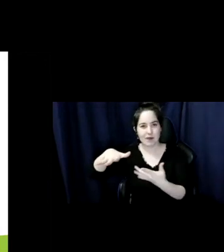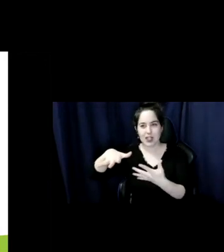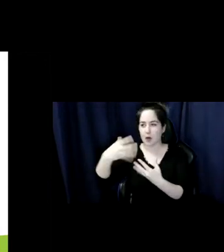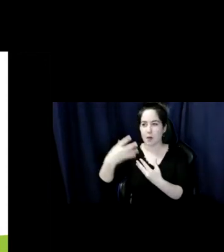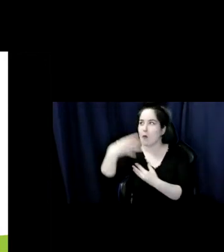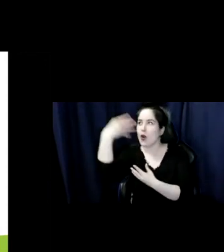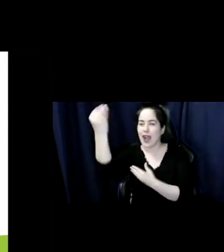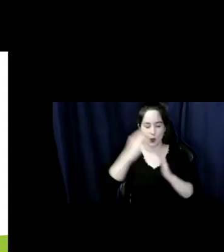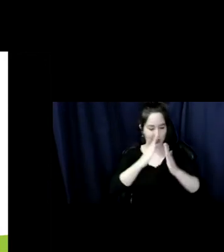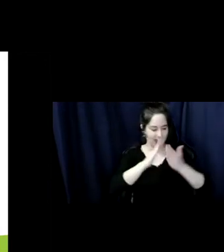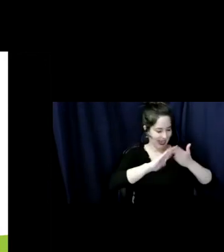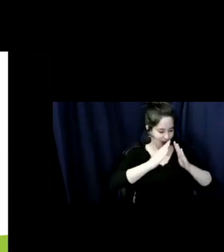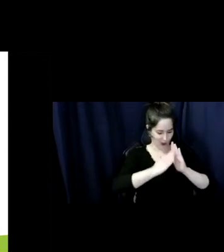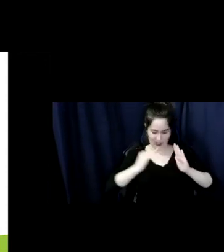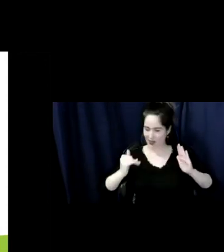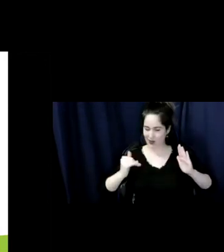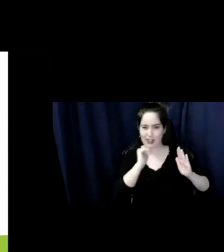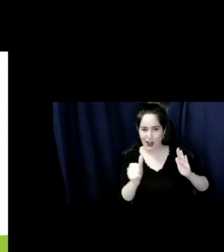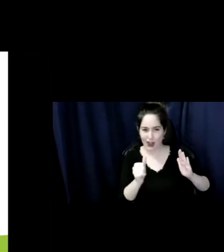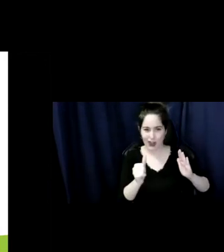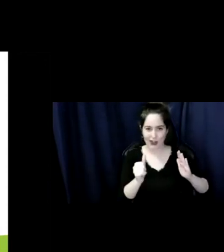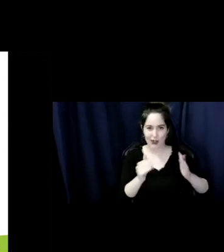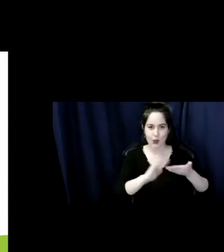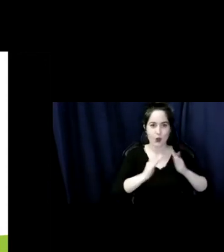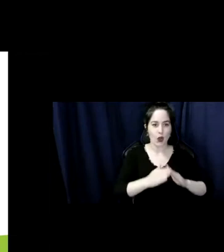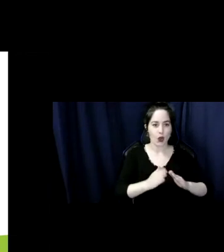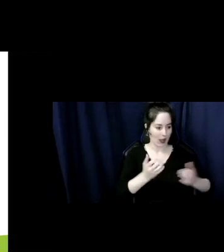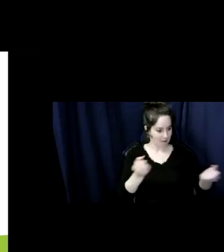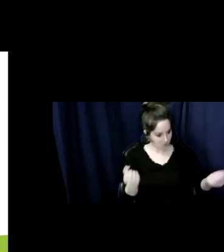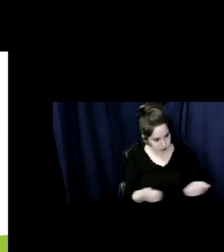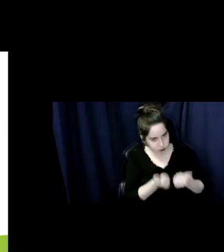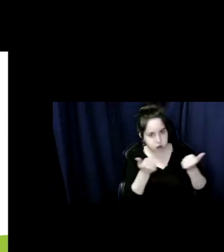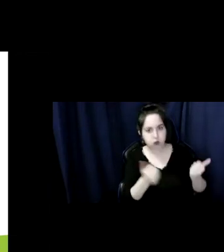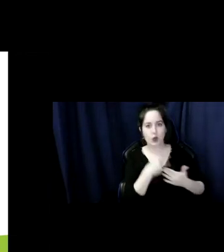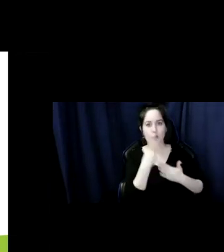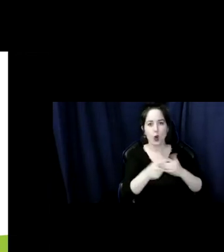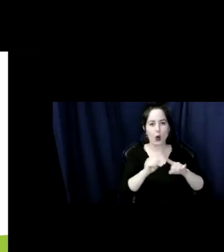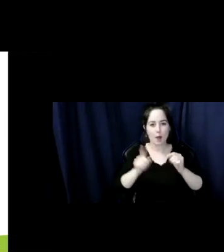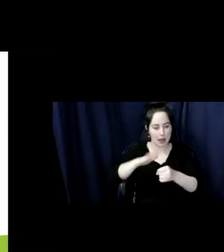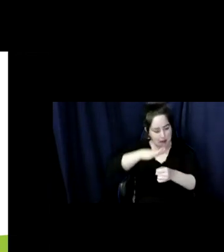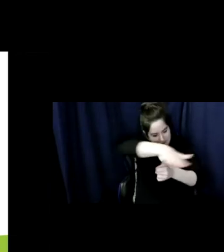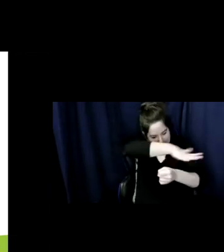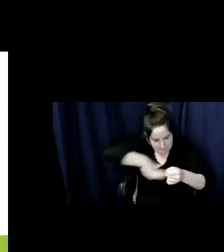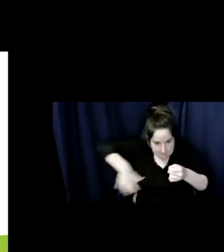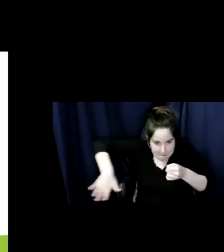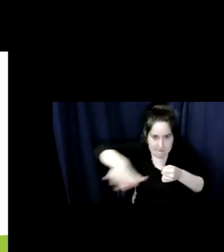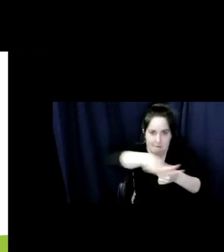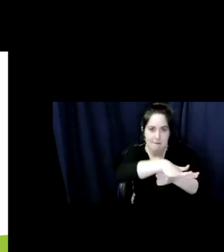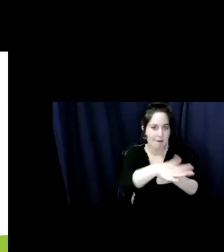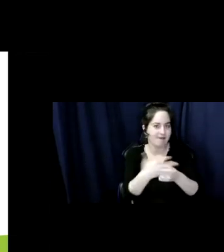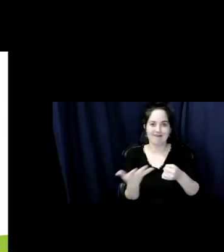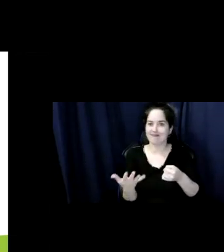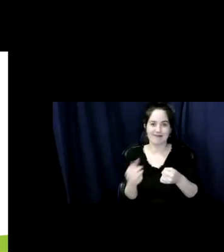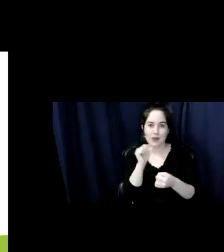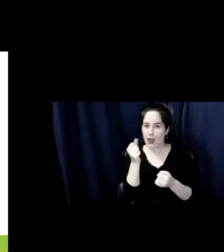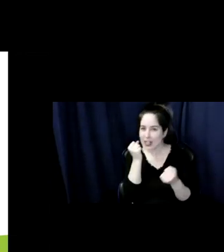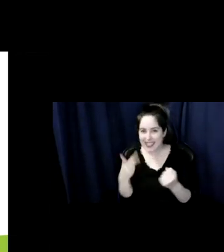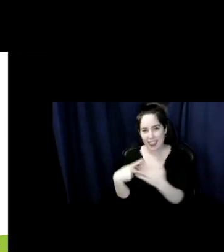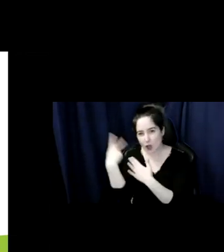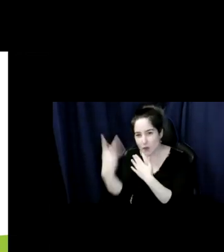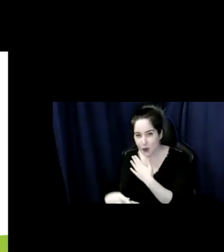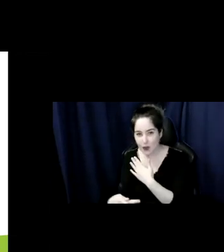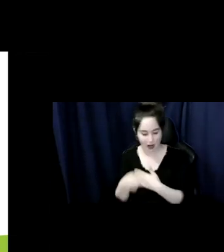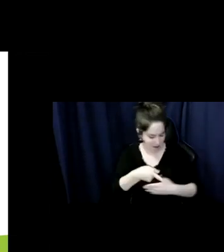the downtown core of the city, which still has the majority of funding and